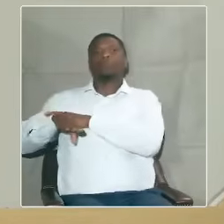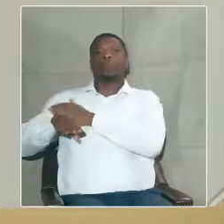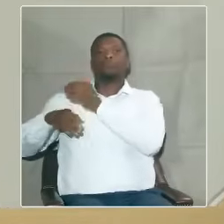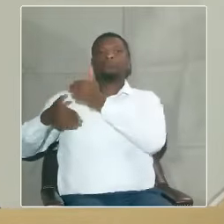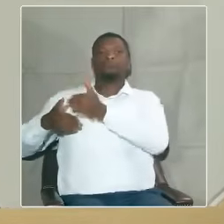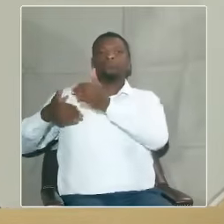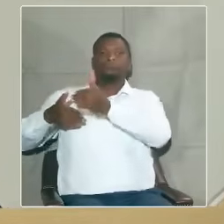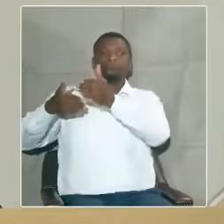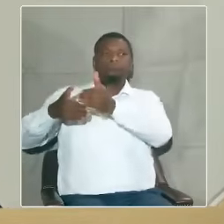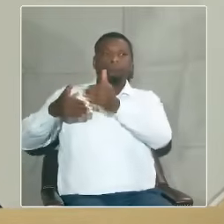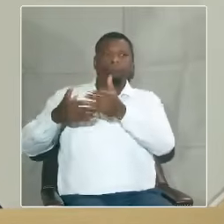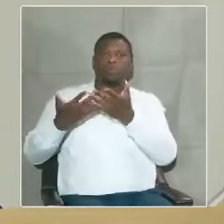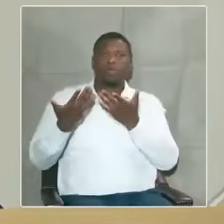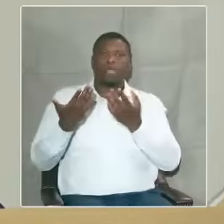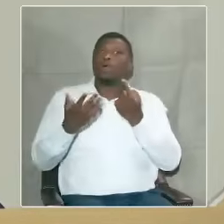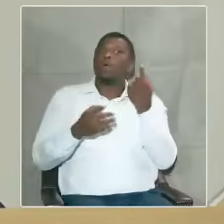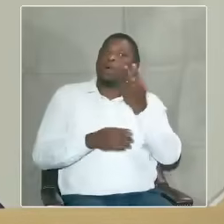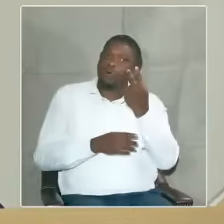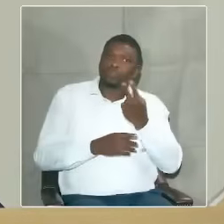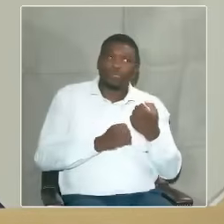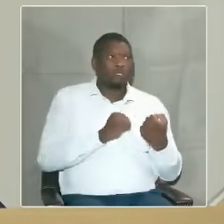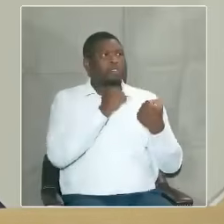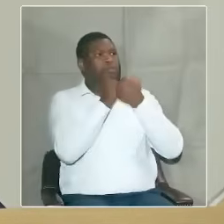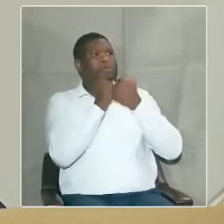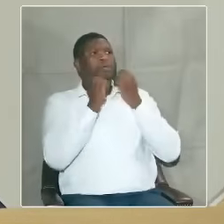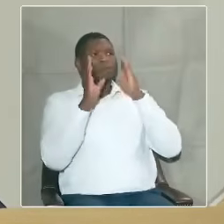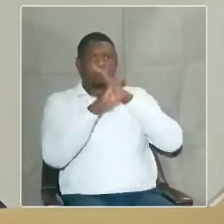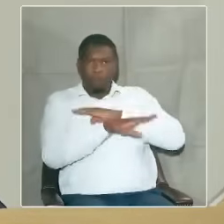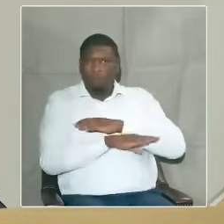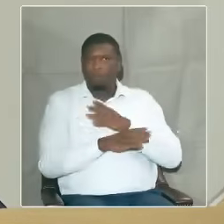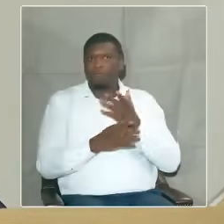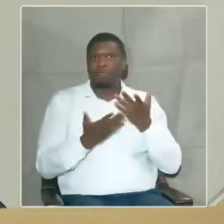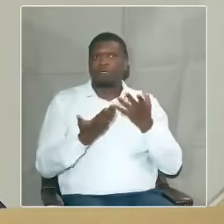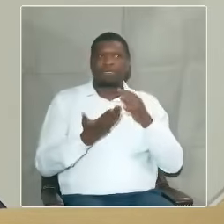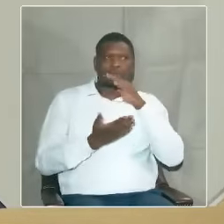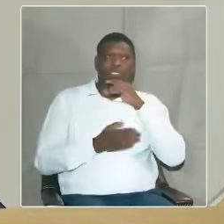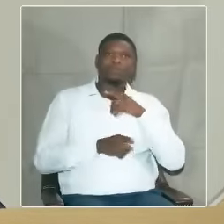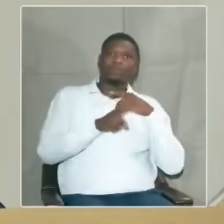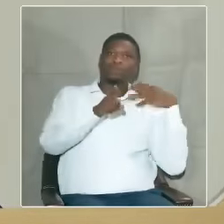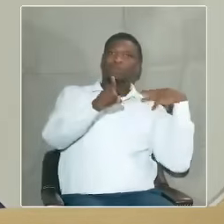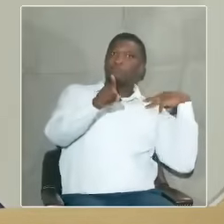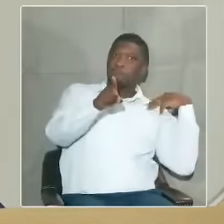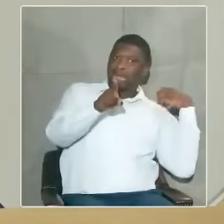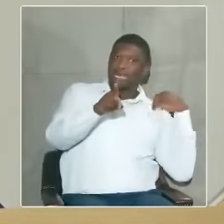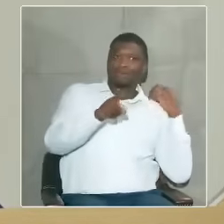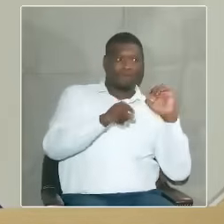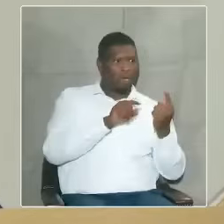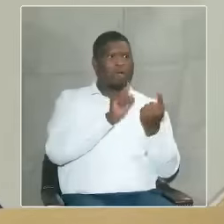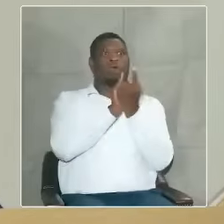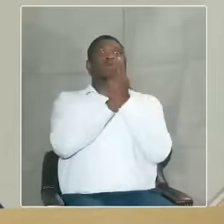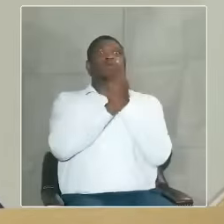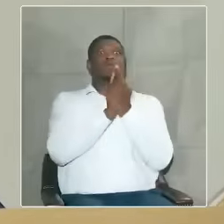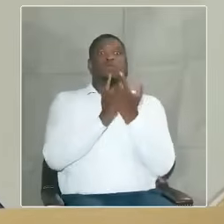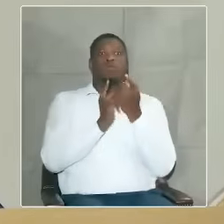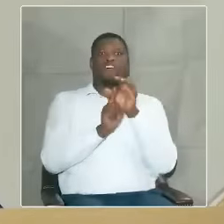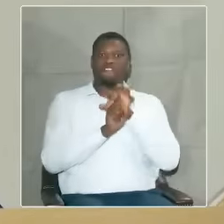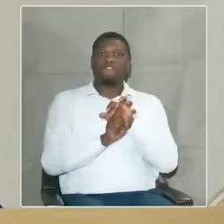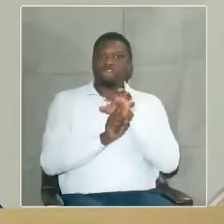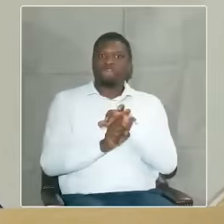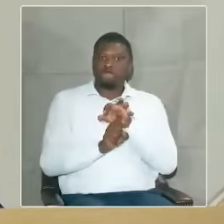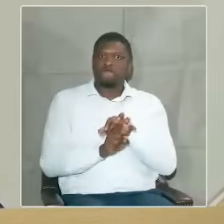eventually, without any other help, and with this minister here in front of me,